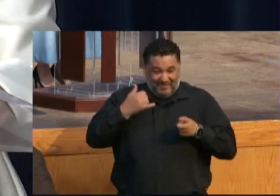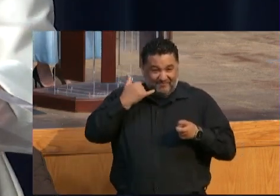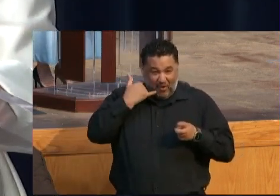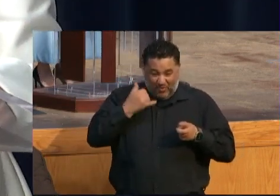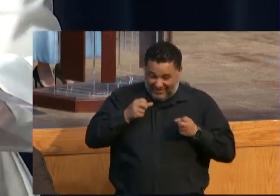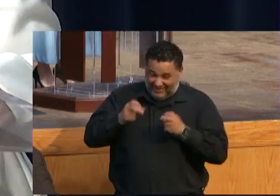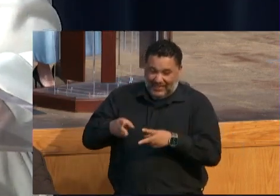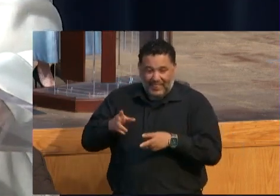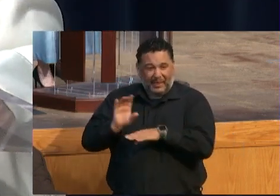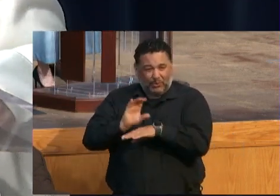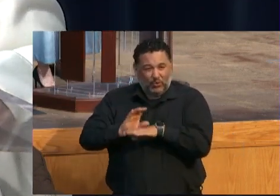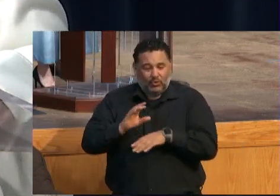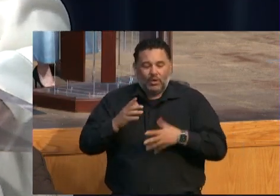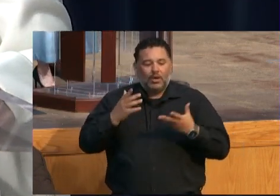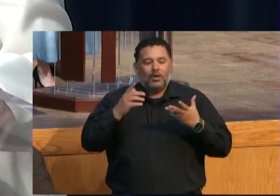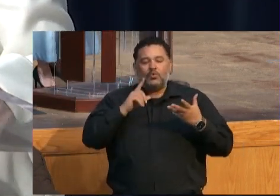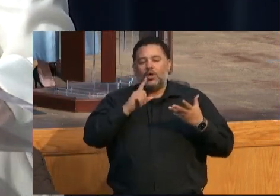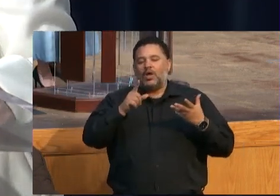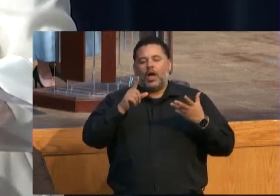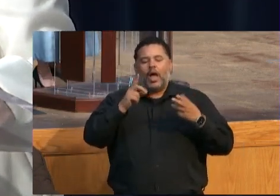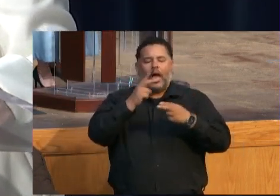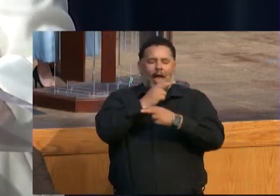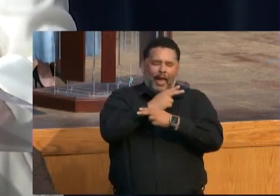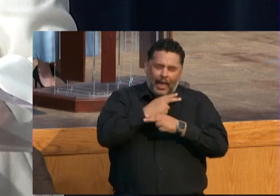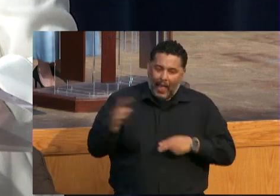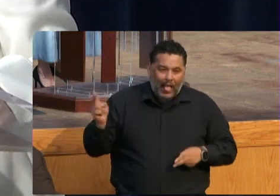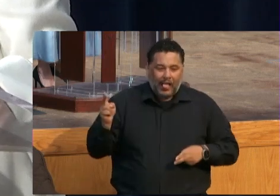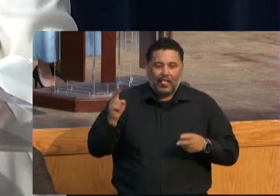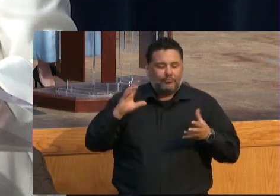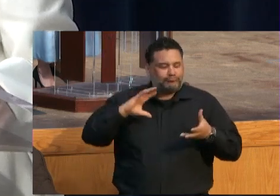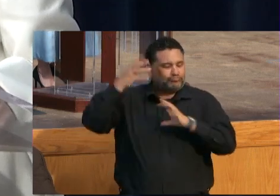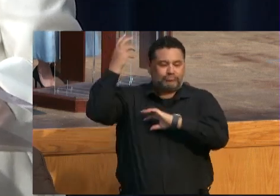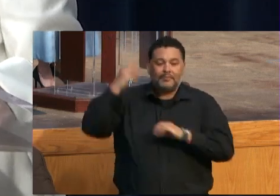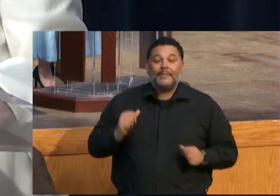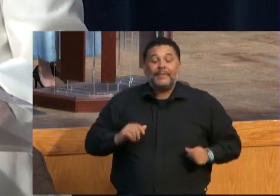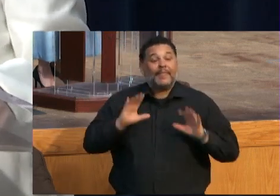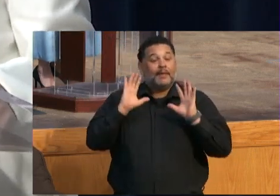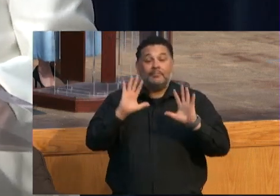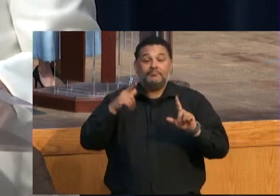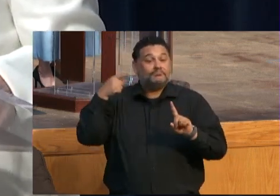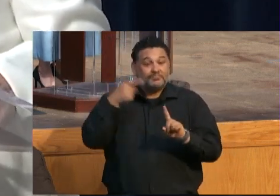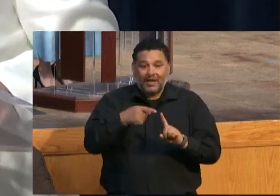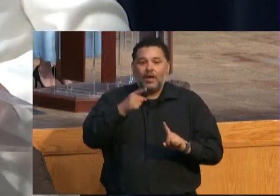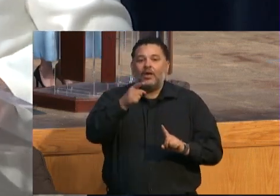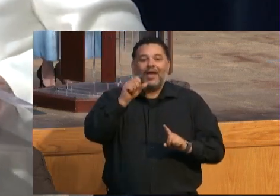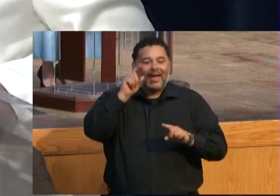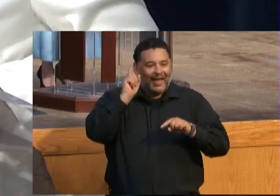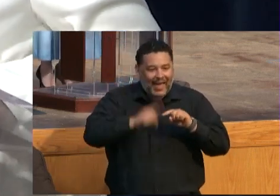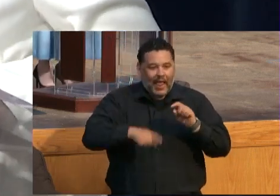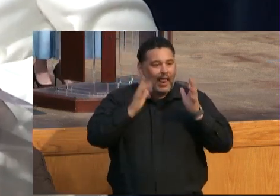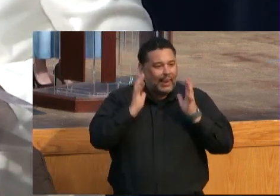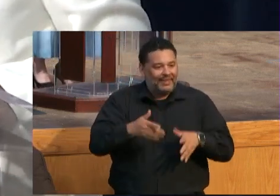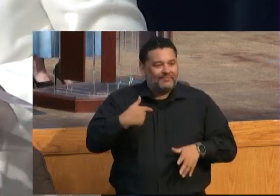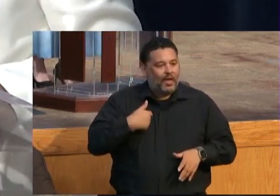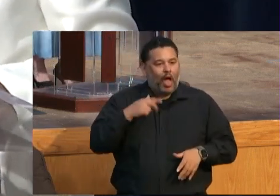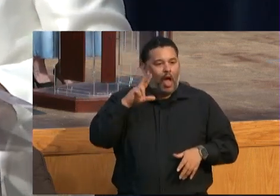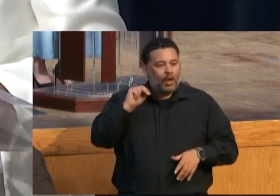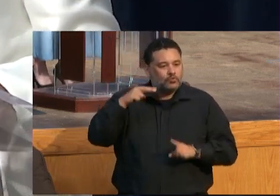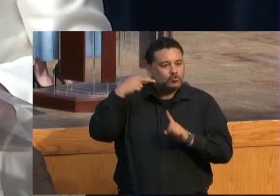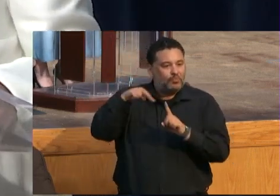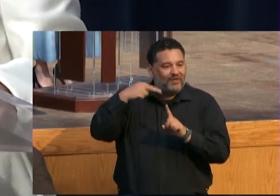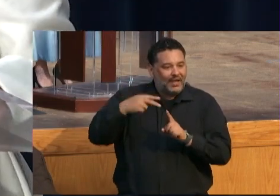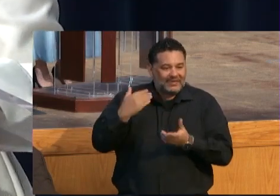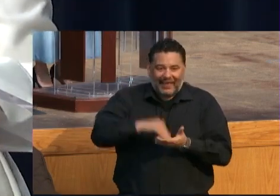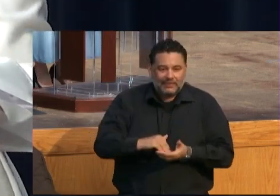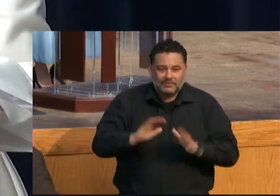Anyway, all hell rained down. So I tell you all of this that you can never leave me unsupervised again, because I can't